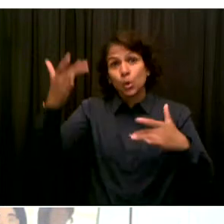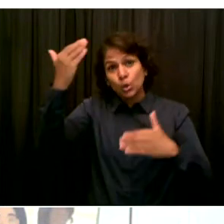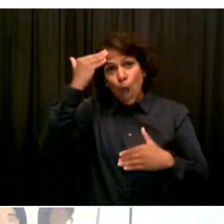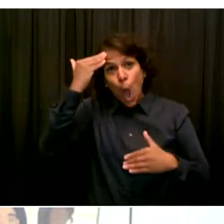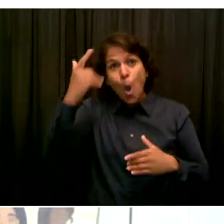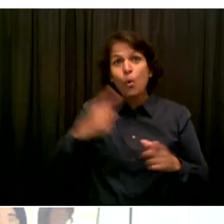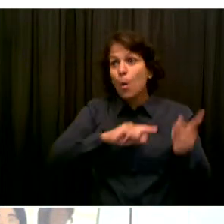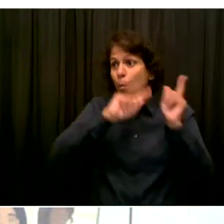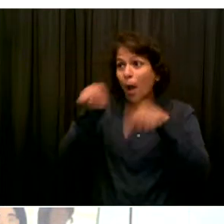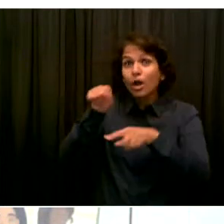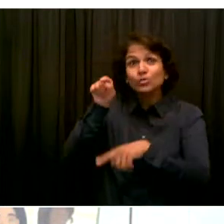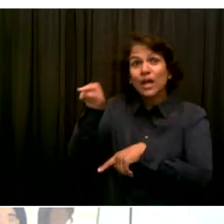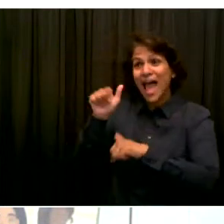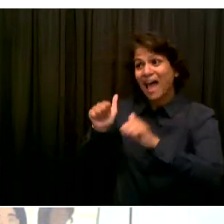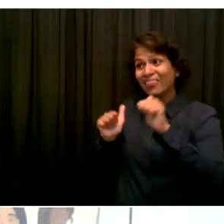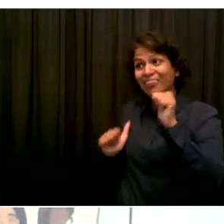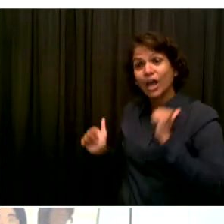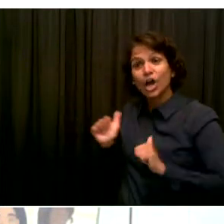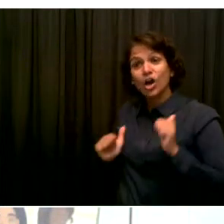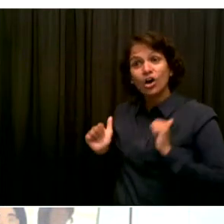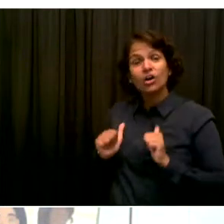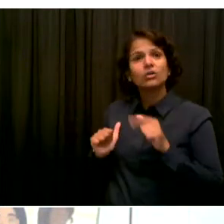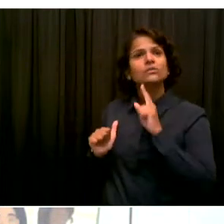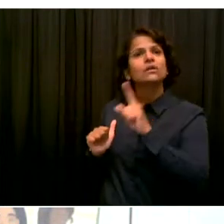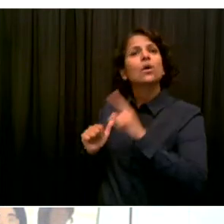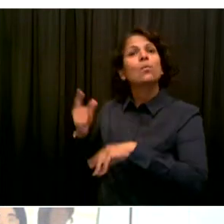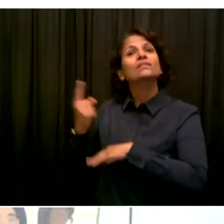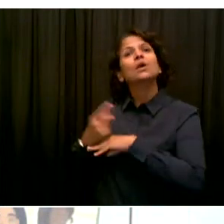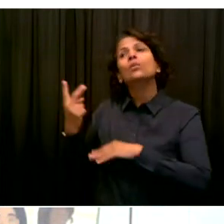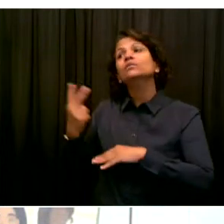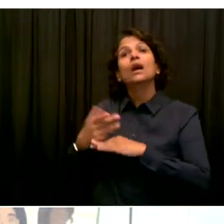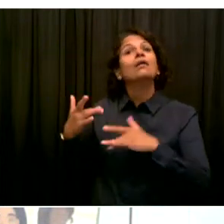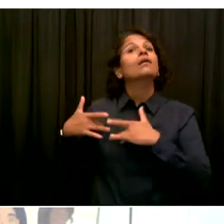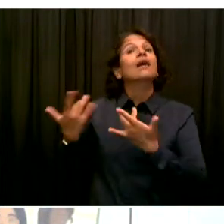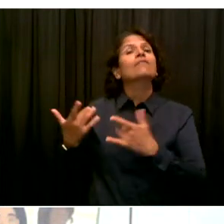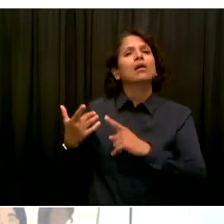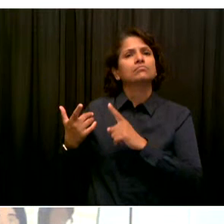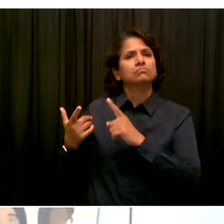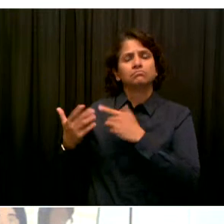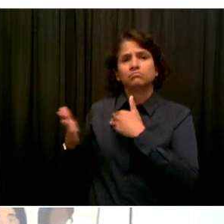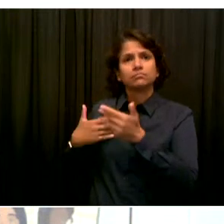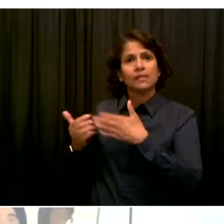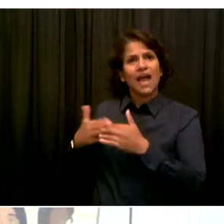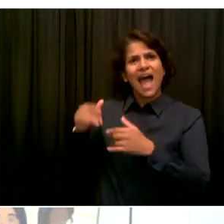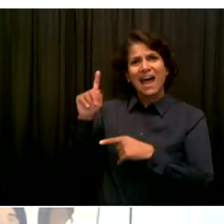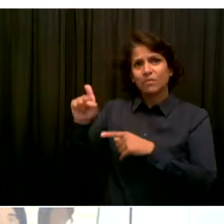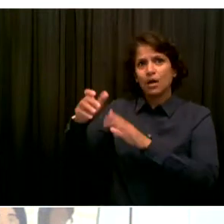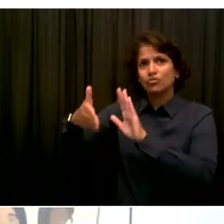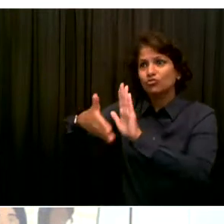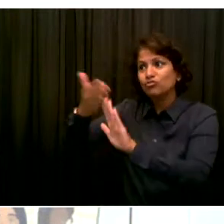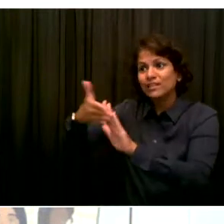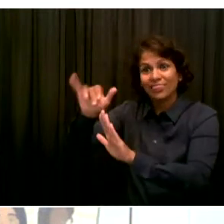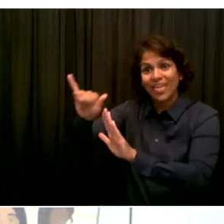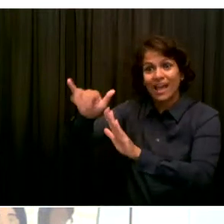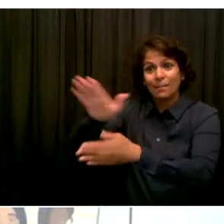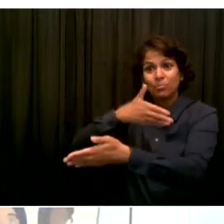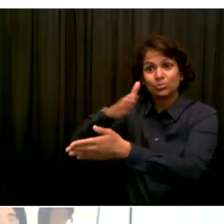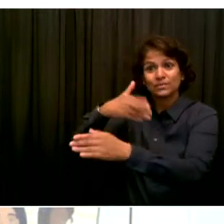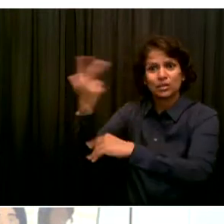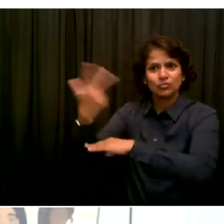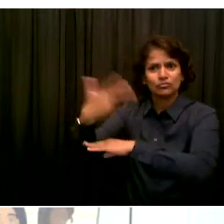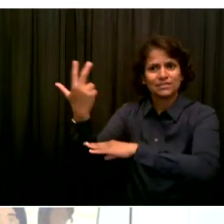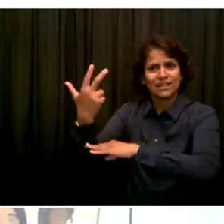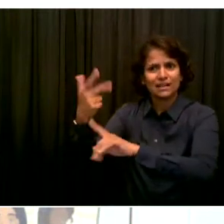one day or one event during the 3 days of the festival, we do encourage you to get tested. And